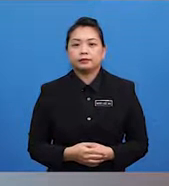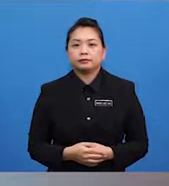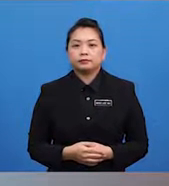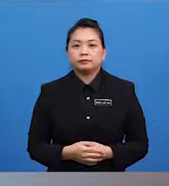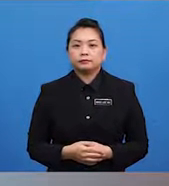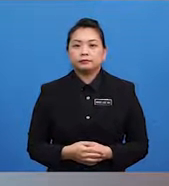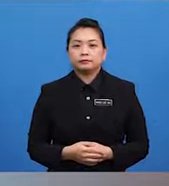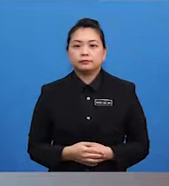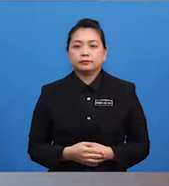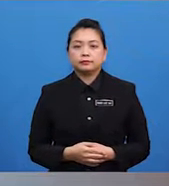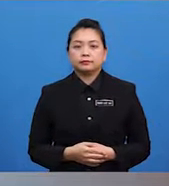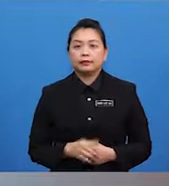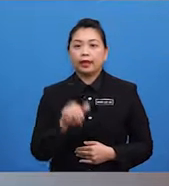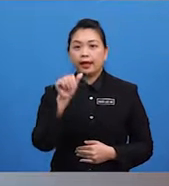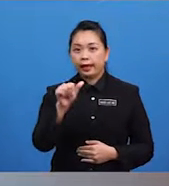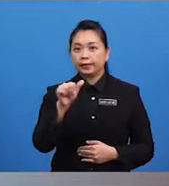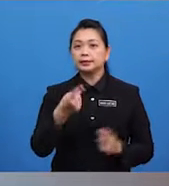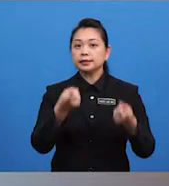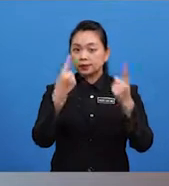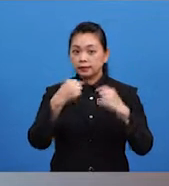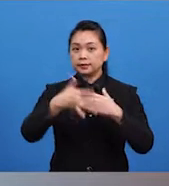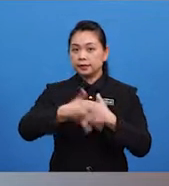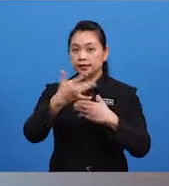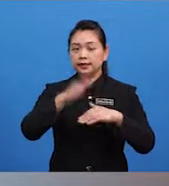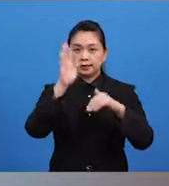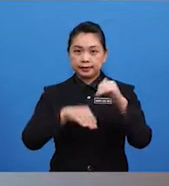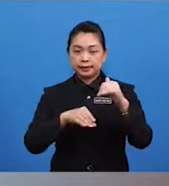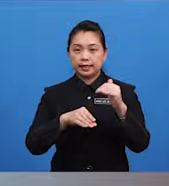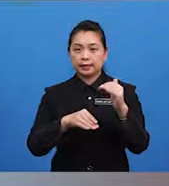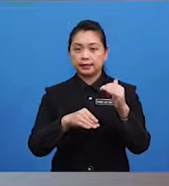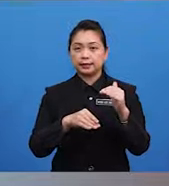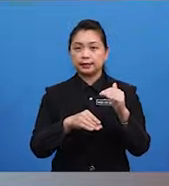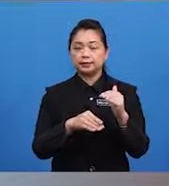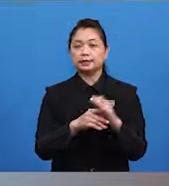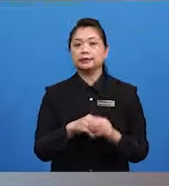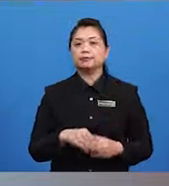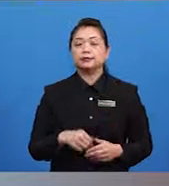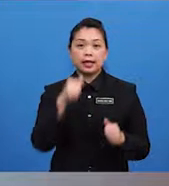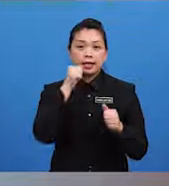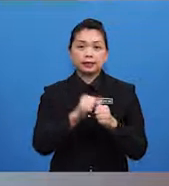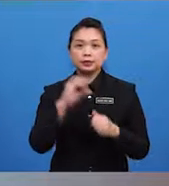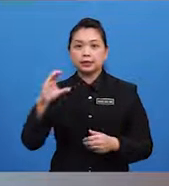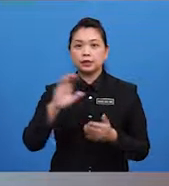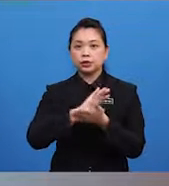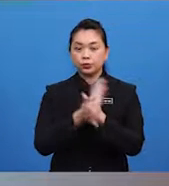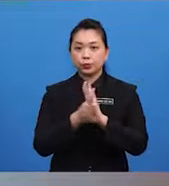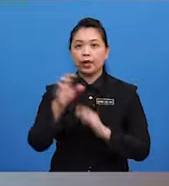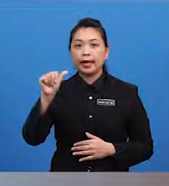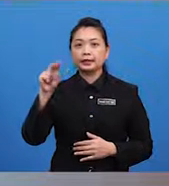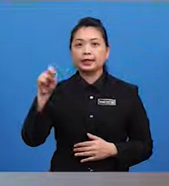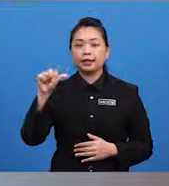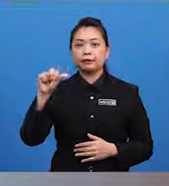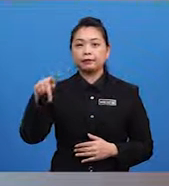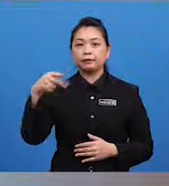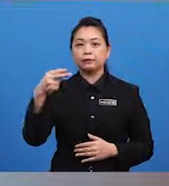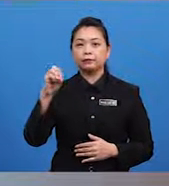The letter A comes earlier than the letter C. So, anaphoric refers to ideas stated earlier in